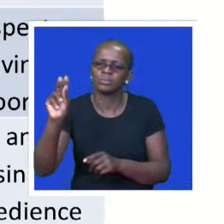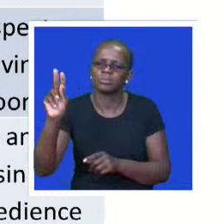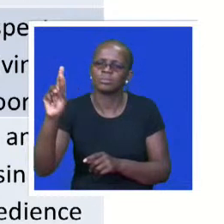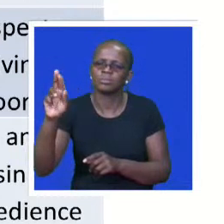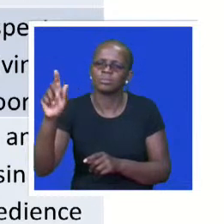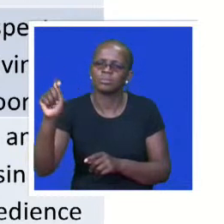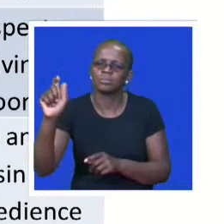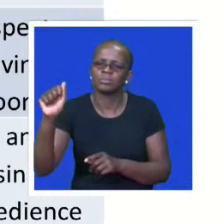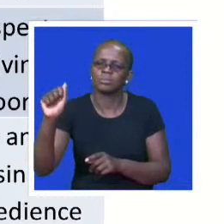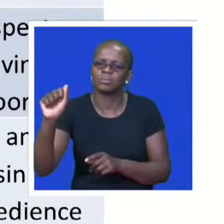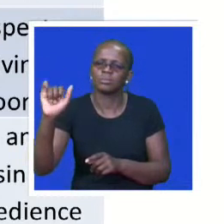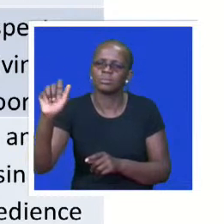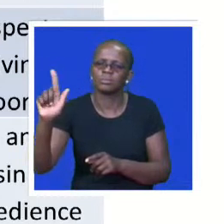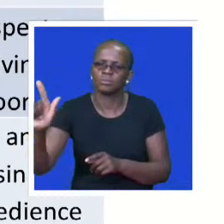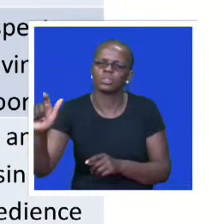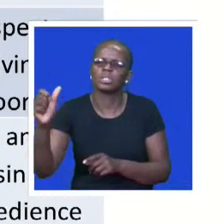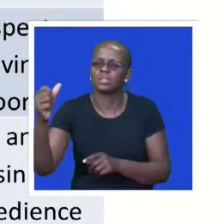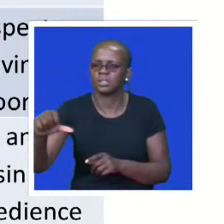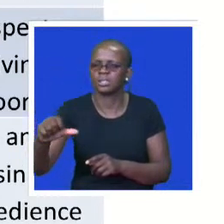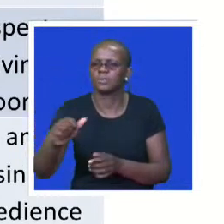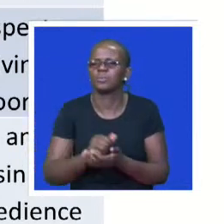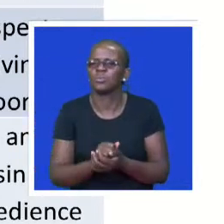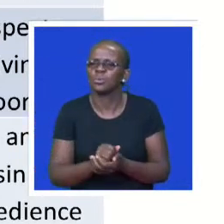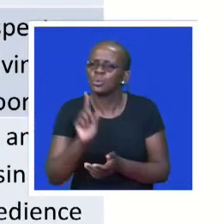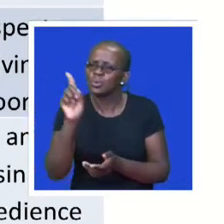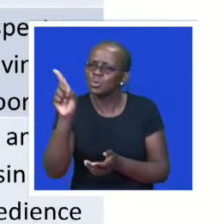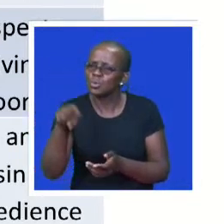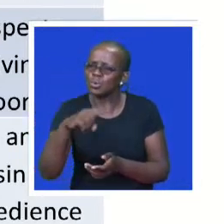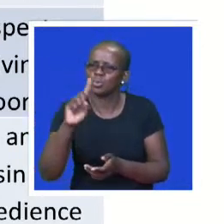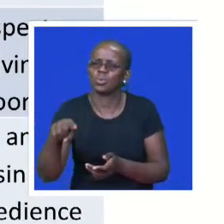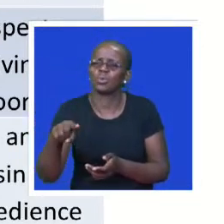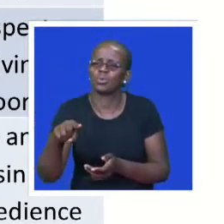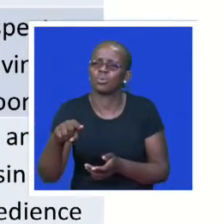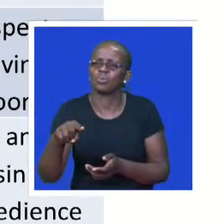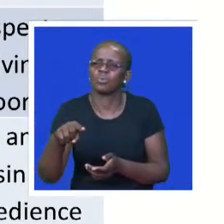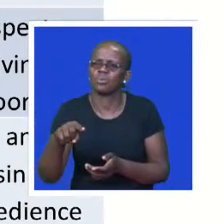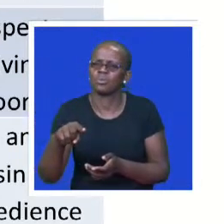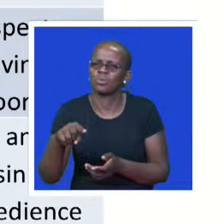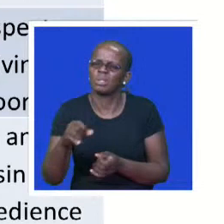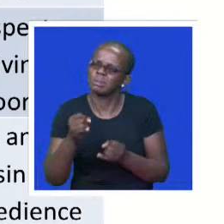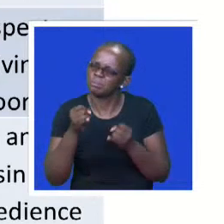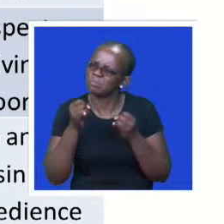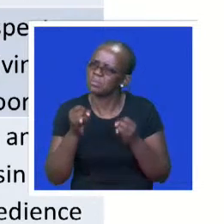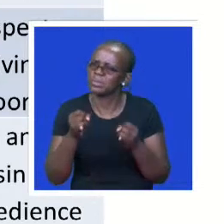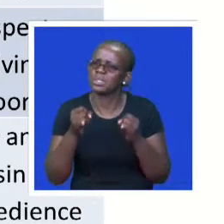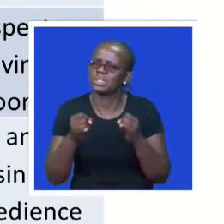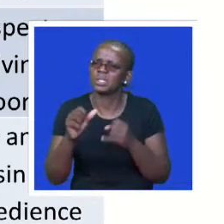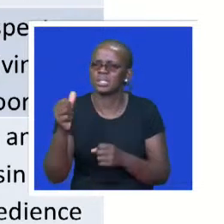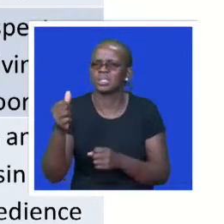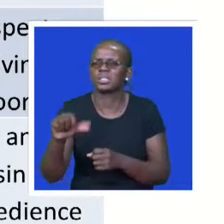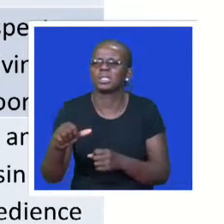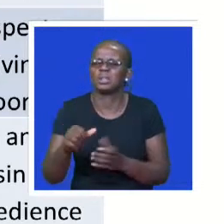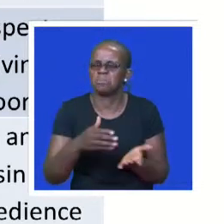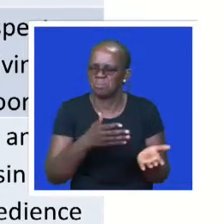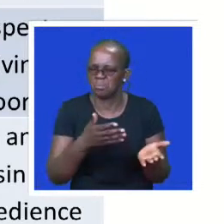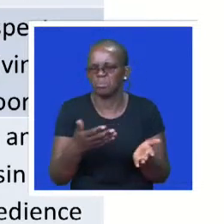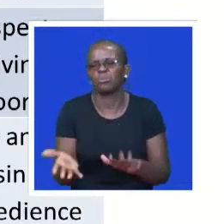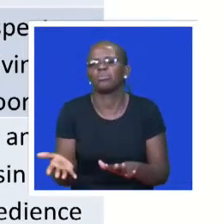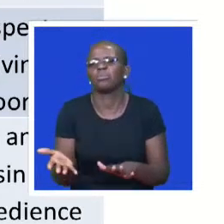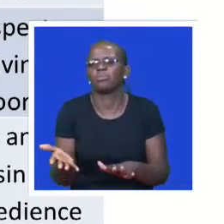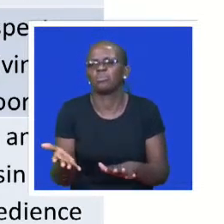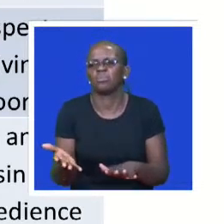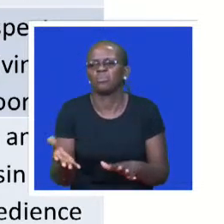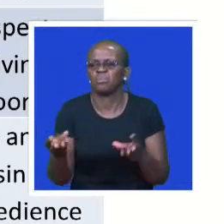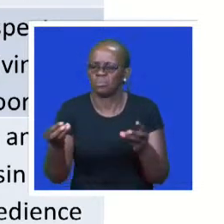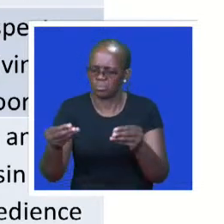act, what some people consider it as a serious sin that is even deadly to the soul, such as